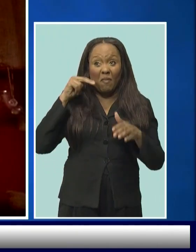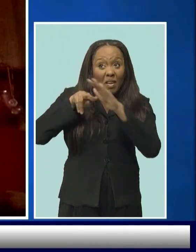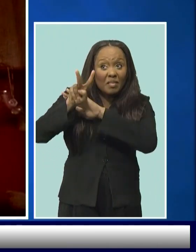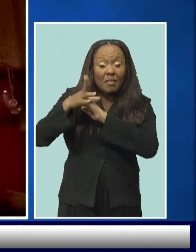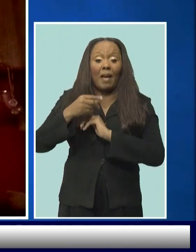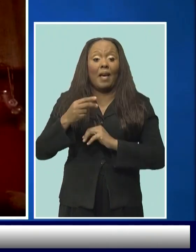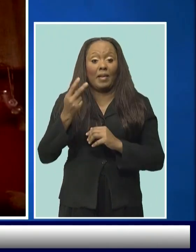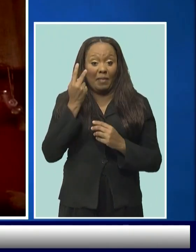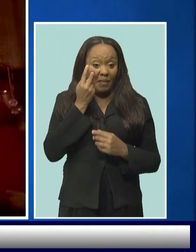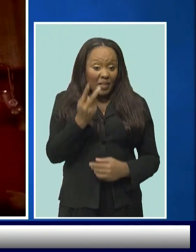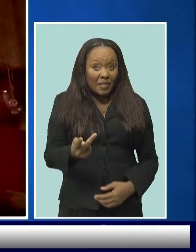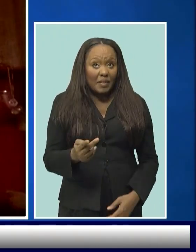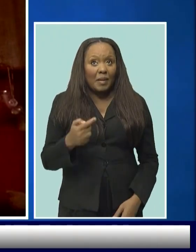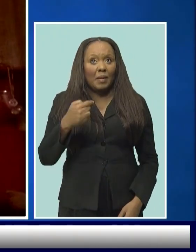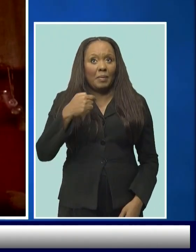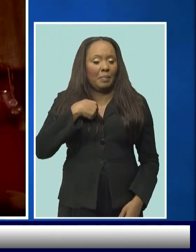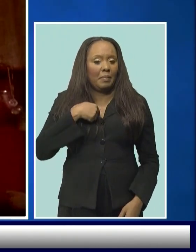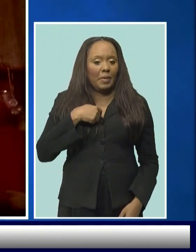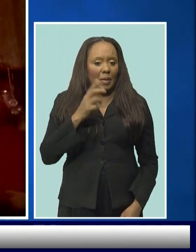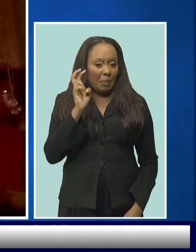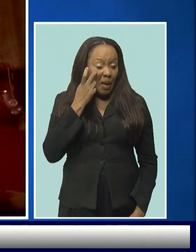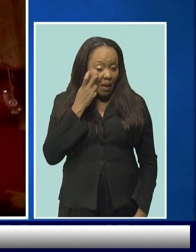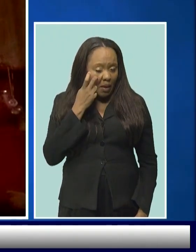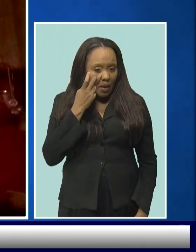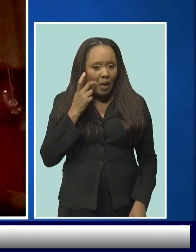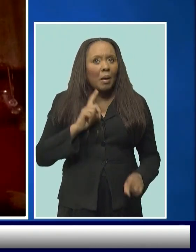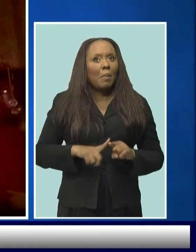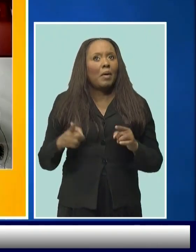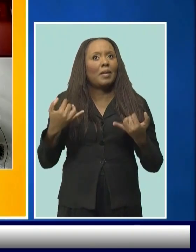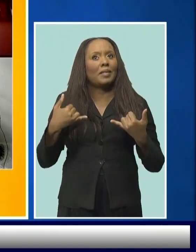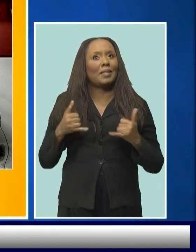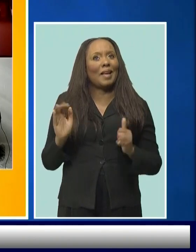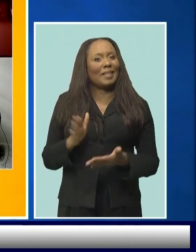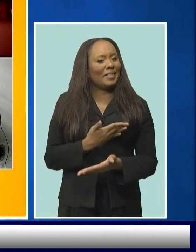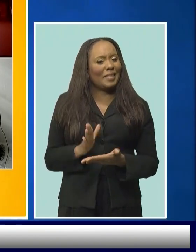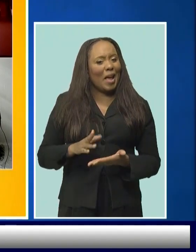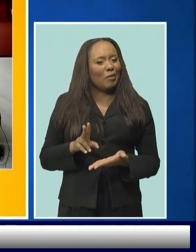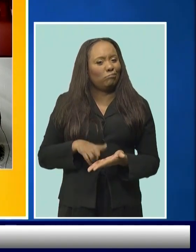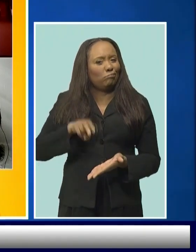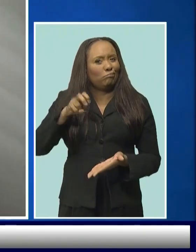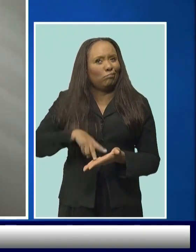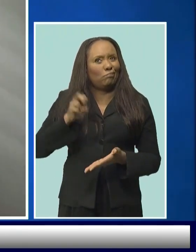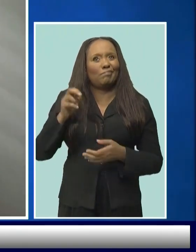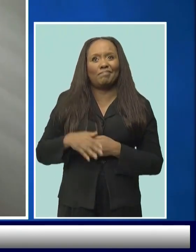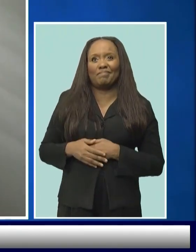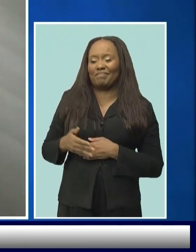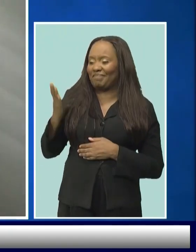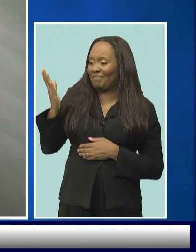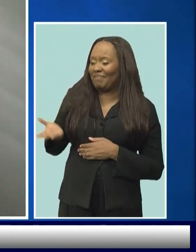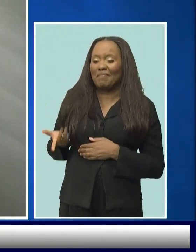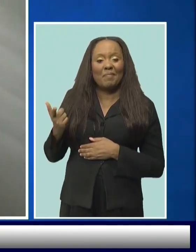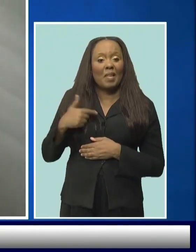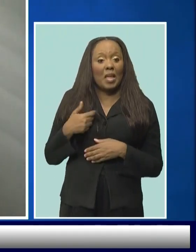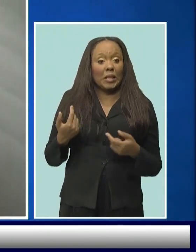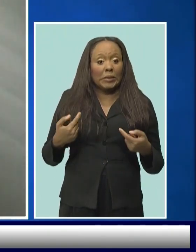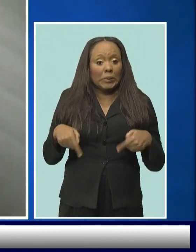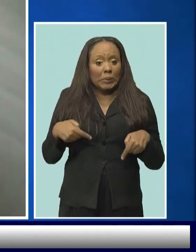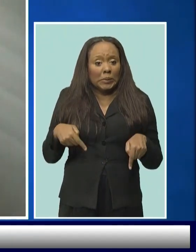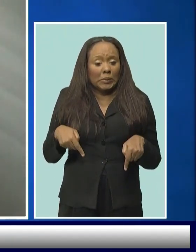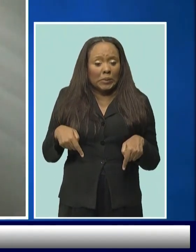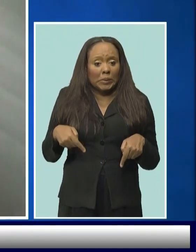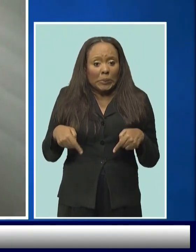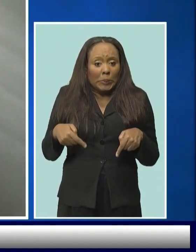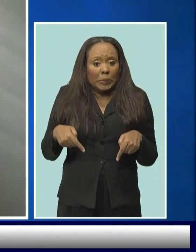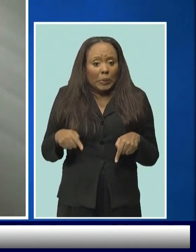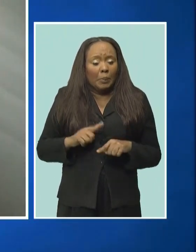still, jump just like anybody else. I am a little nervous, but I know that I have to do my performance bigger